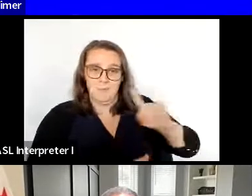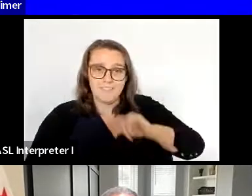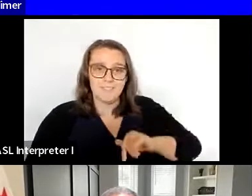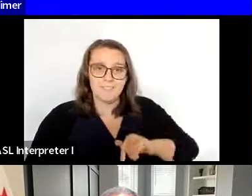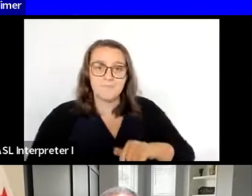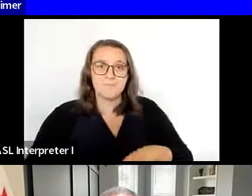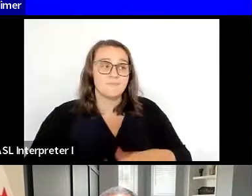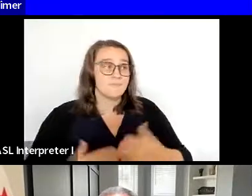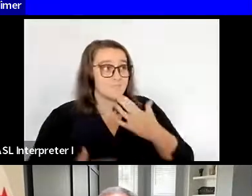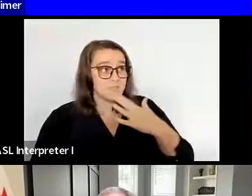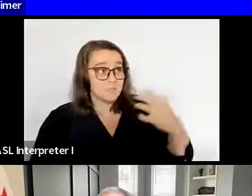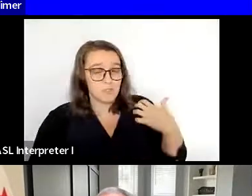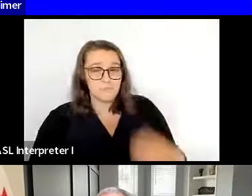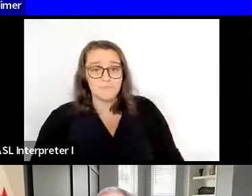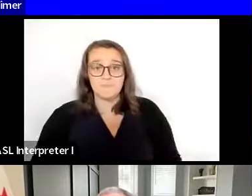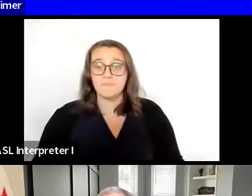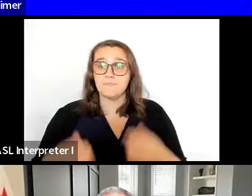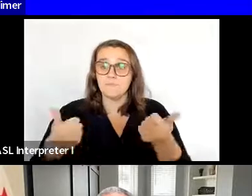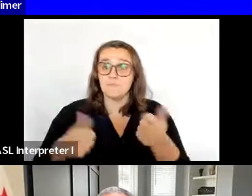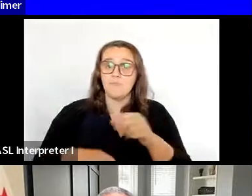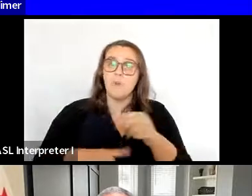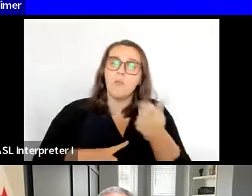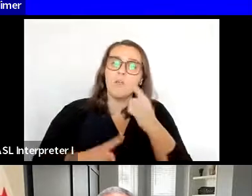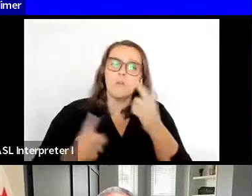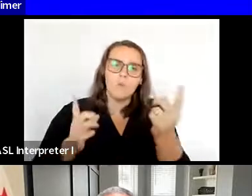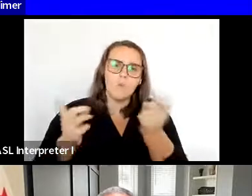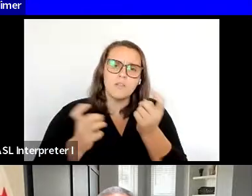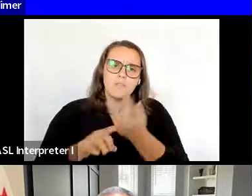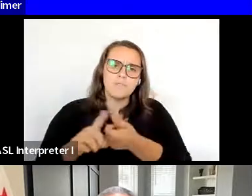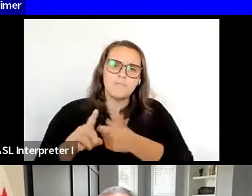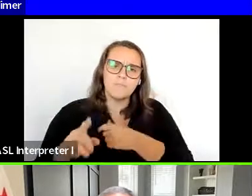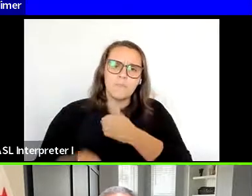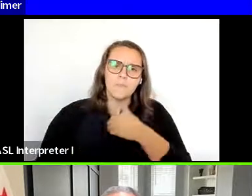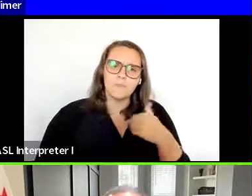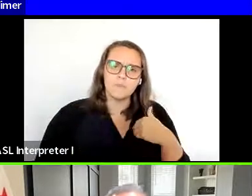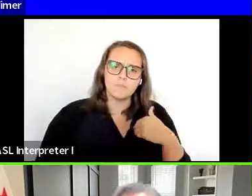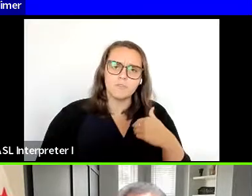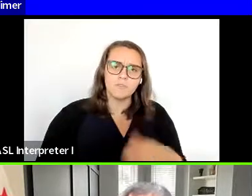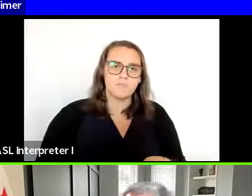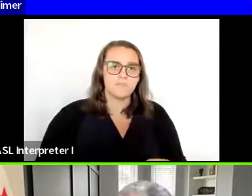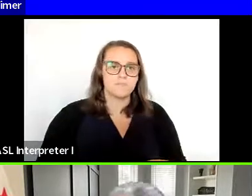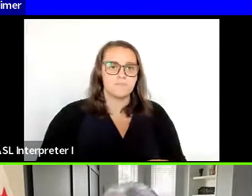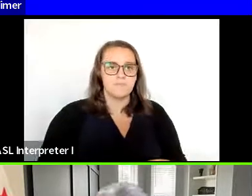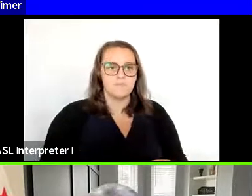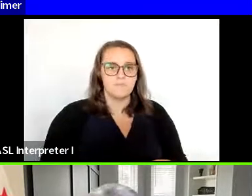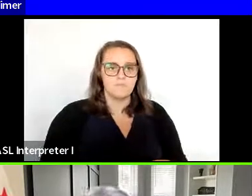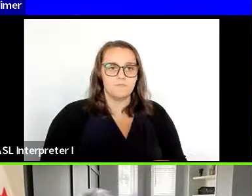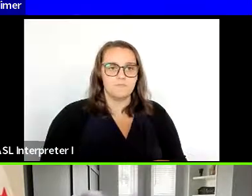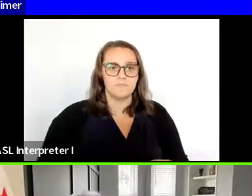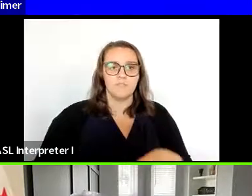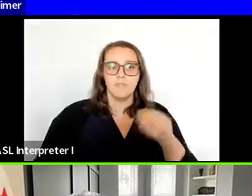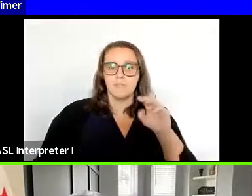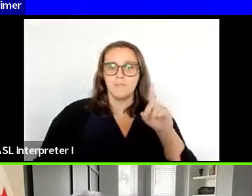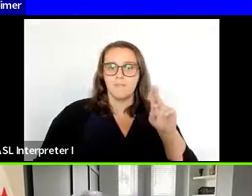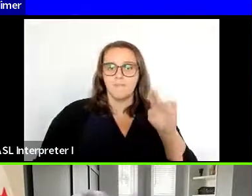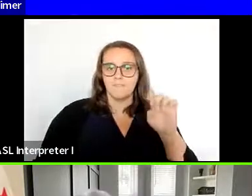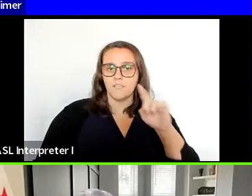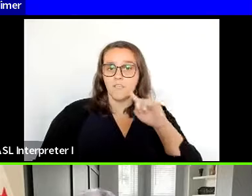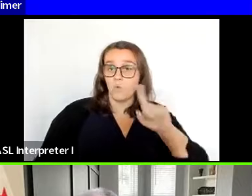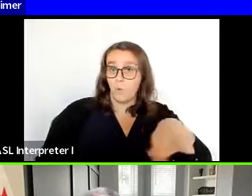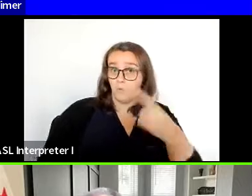Thank you, Mr. Chairman. Thank you. Any further questions from members? Is this, you said for questions only, Mr. Chairman? Correct.